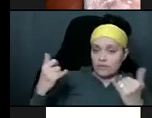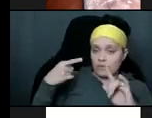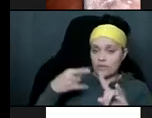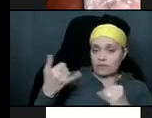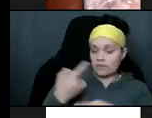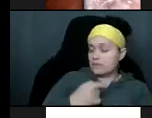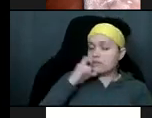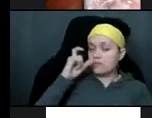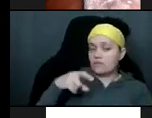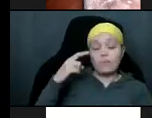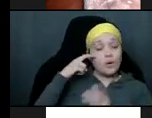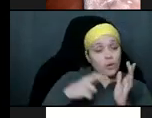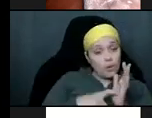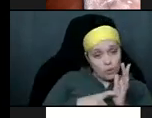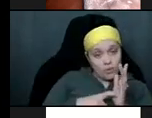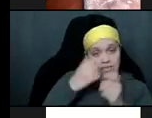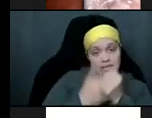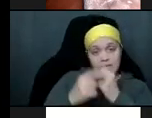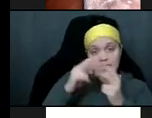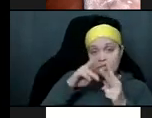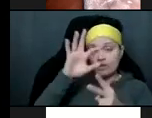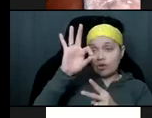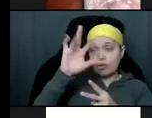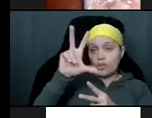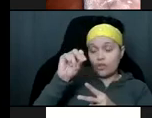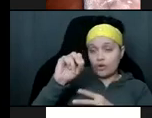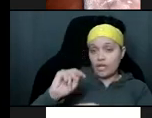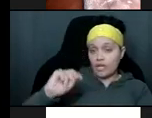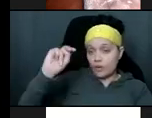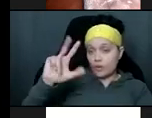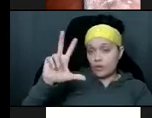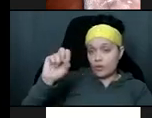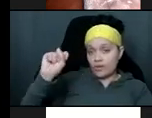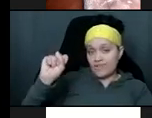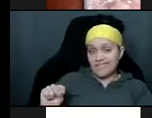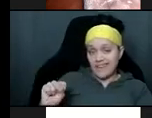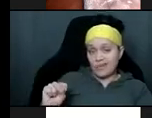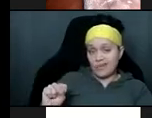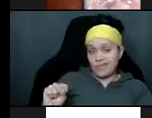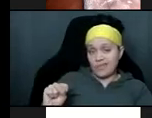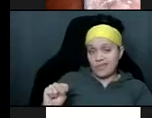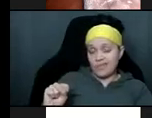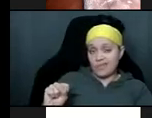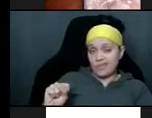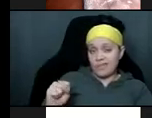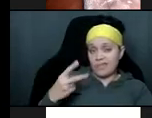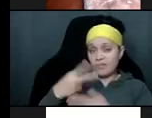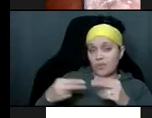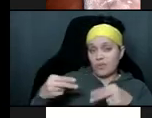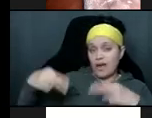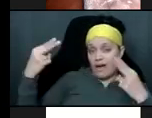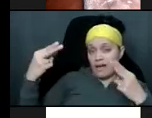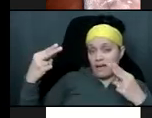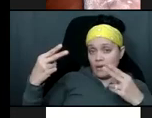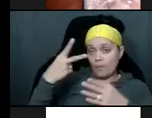today, but notice that at either 30 degrees north latitude or 30 degrees south latitude, we have high air